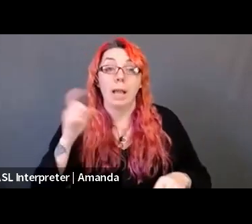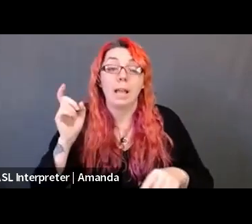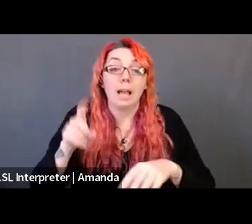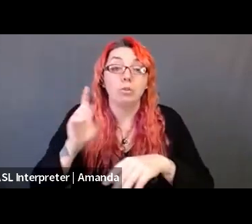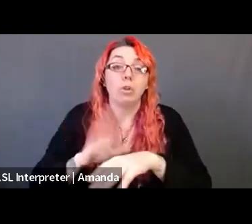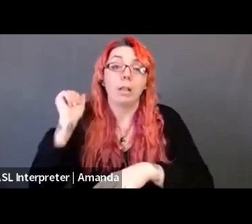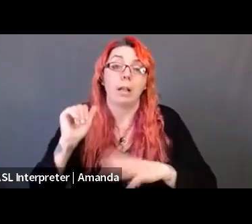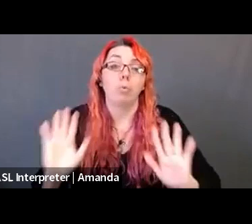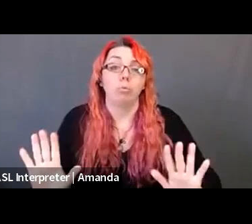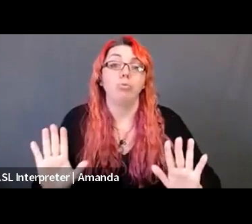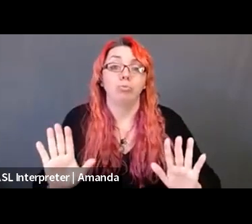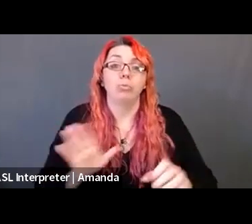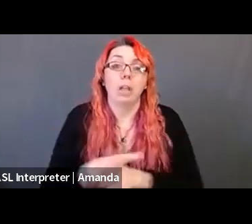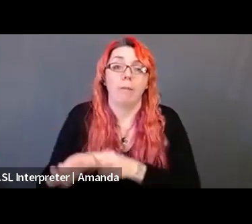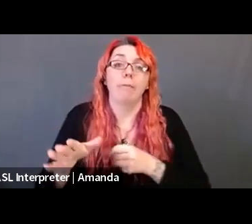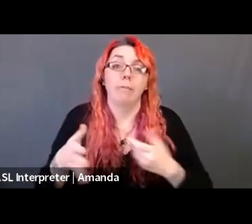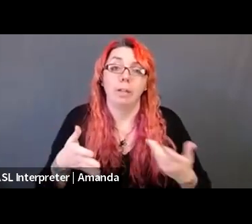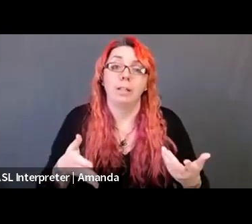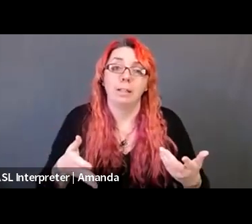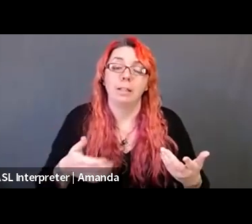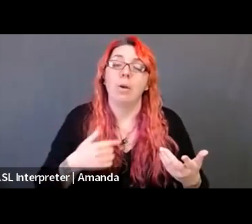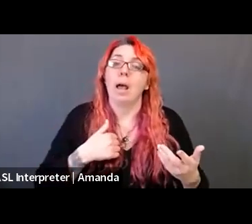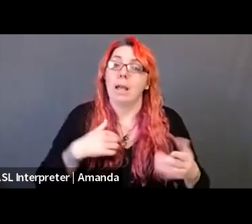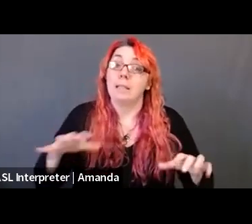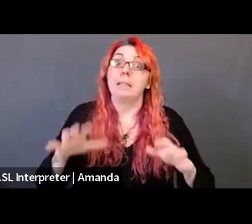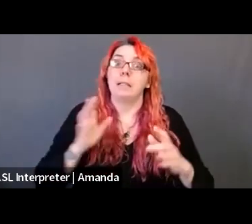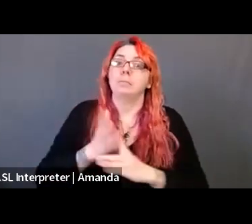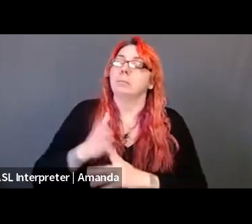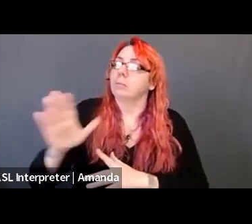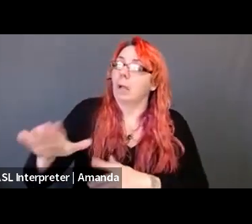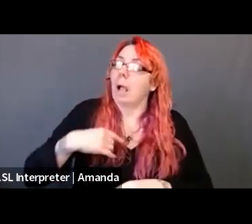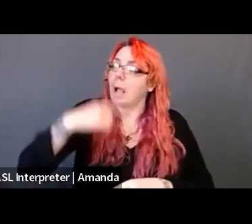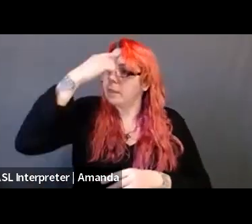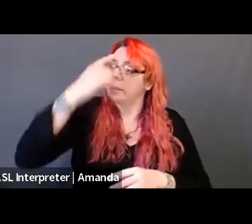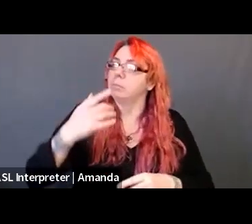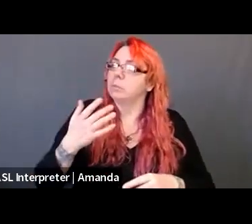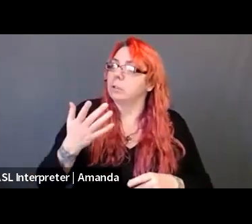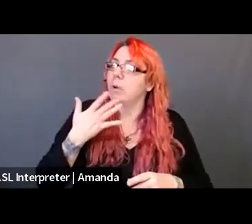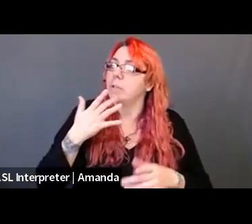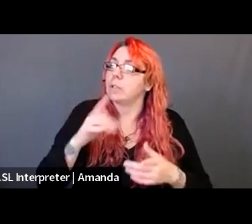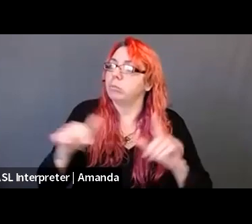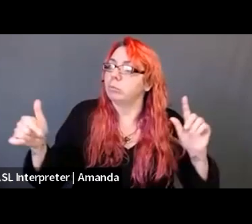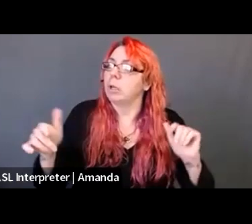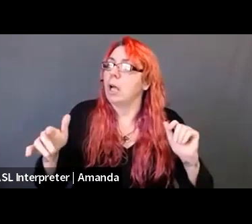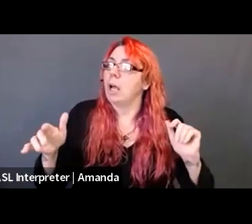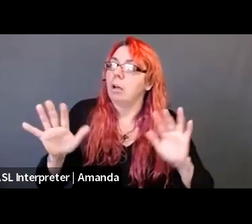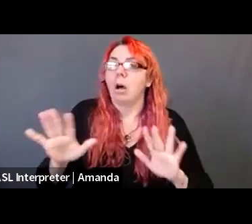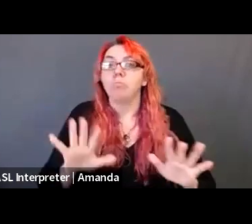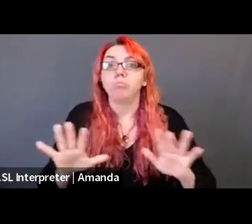I'd initially sort of softly kind of say, I think the preference is blah, blah, blah. And eventually I just had to take a stand and be